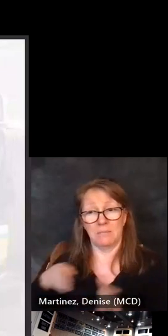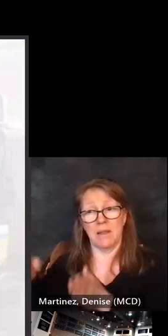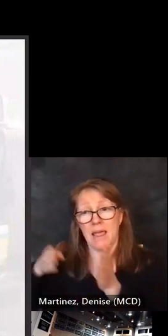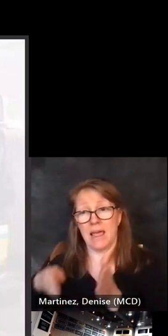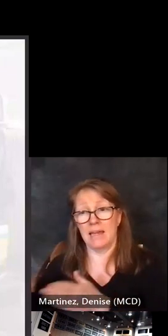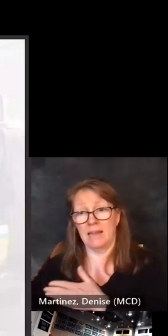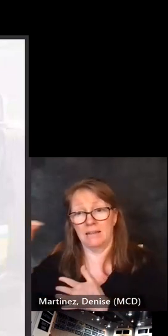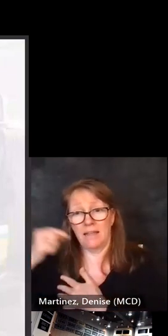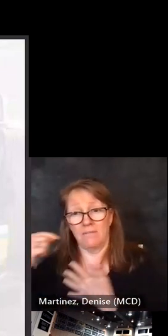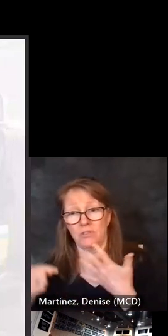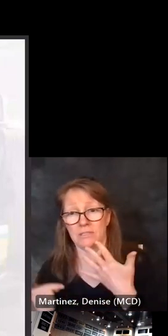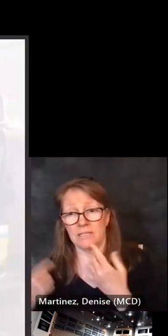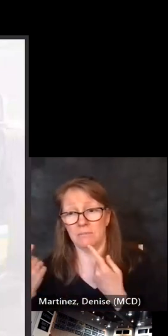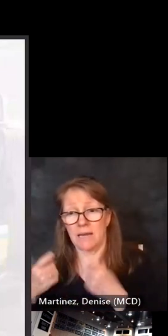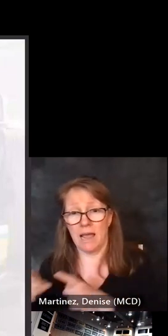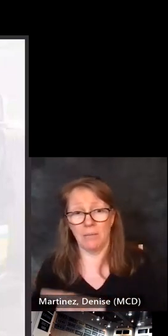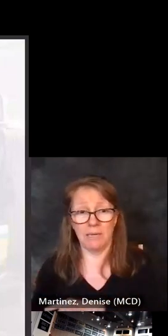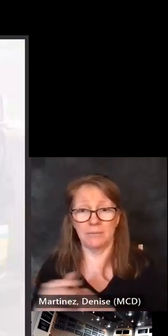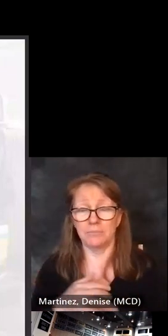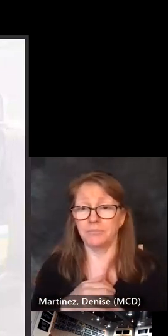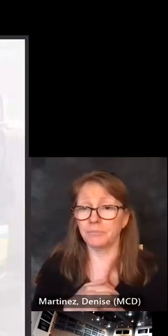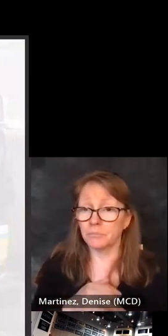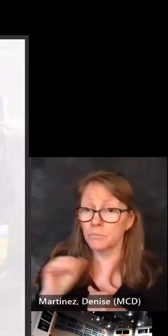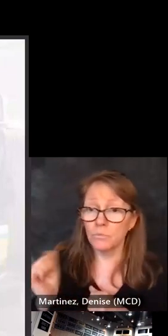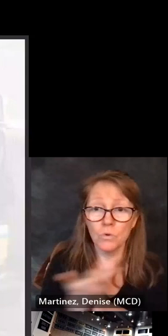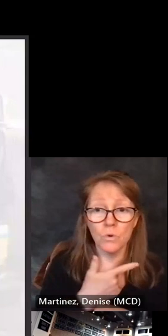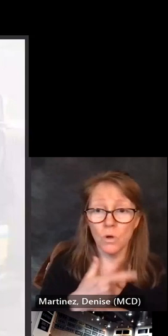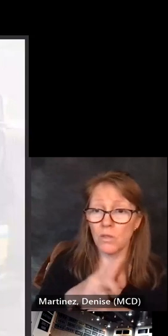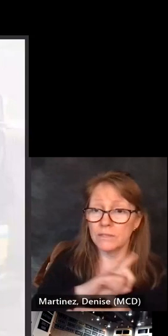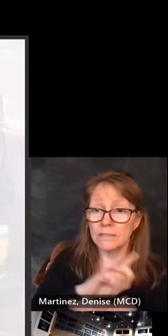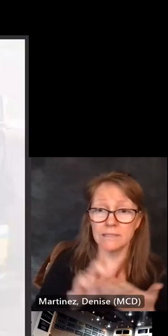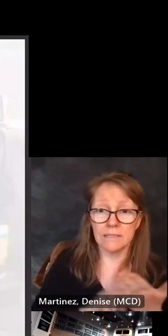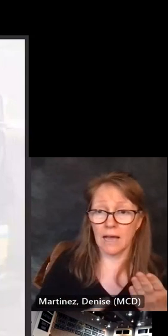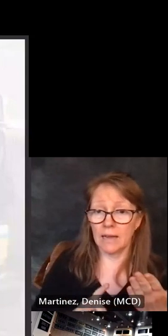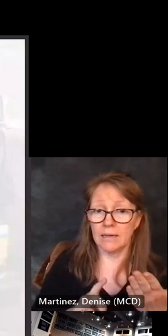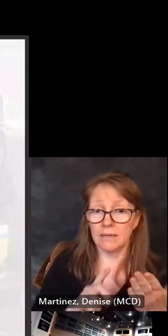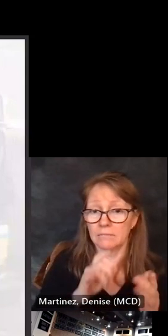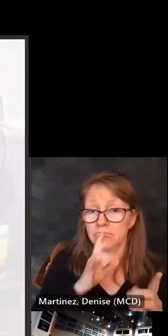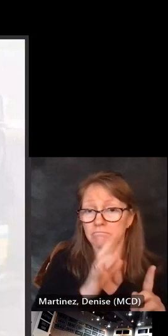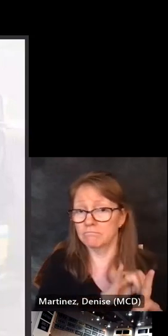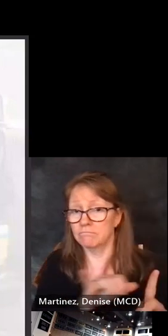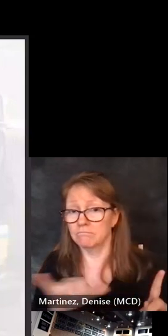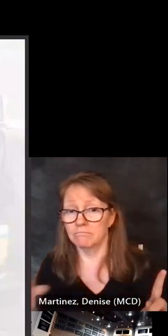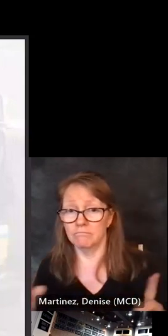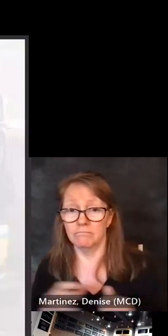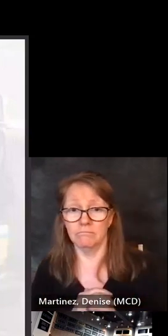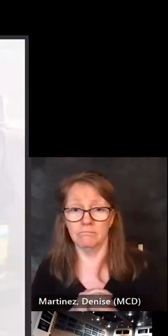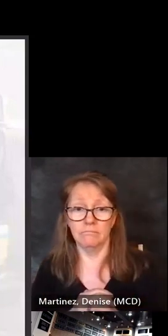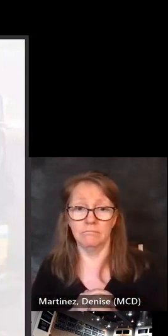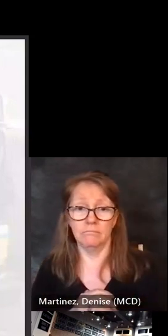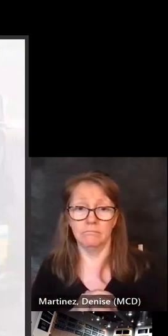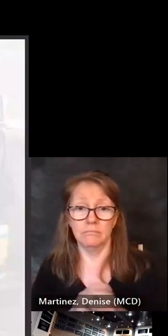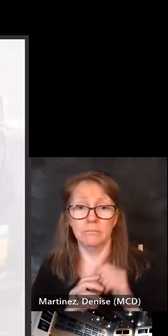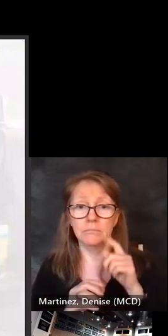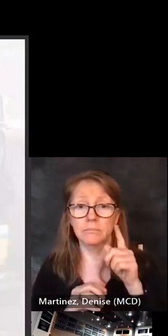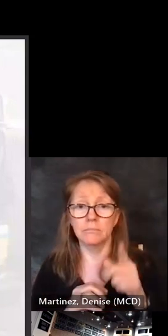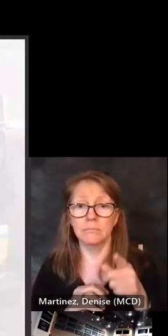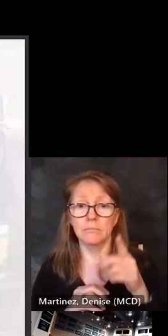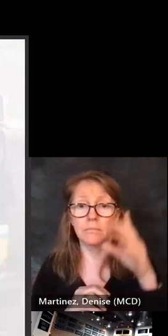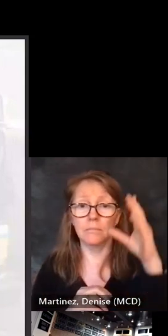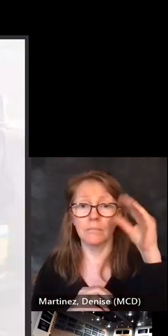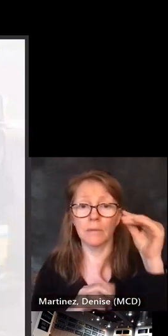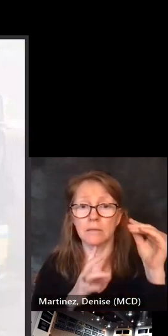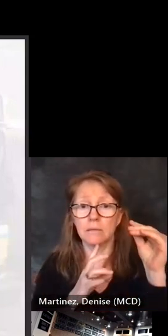that have been, have all the previous, frankly, designs that have occurred for this time. Listen, what I'm going to do, this gentleman's next, and Ashley will be working